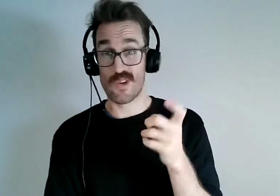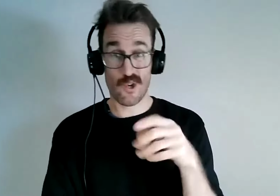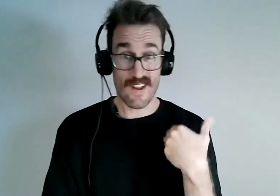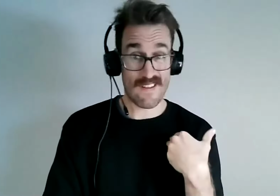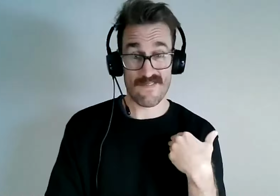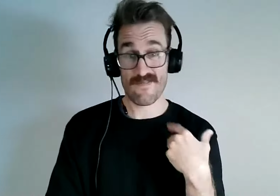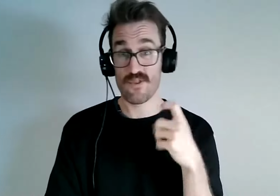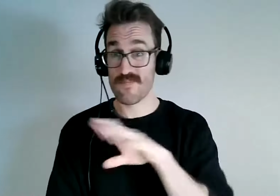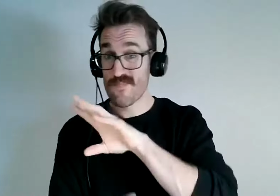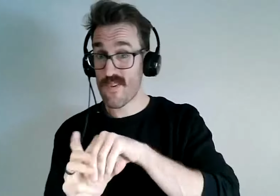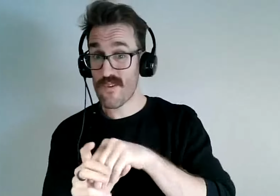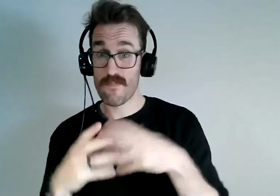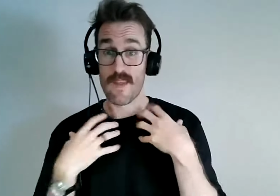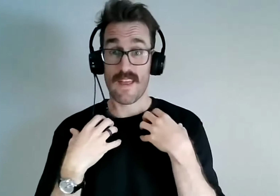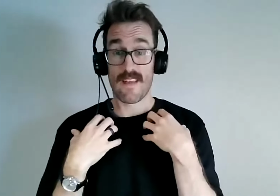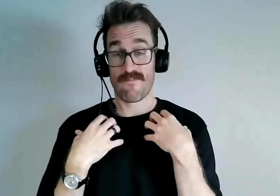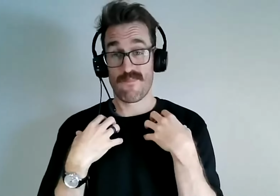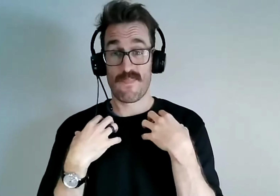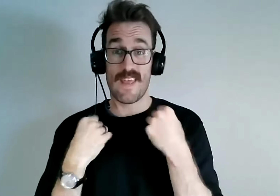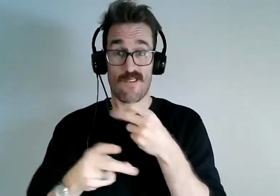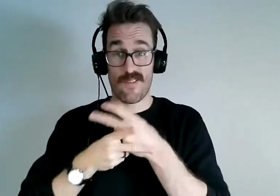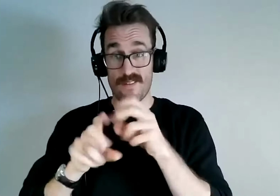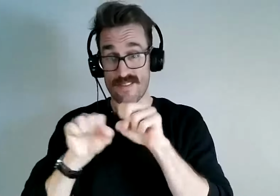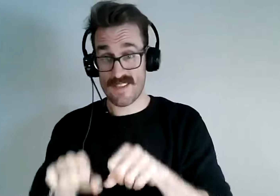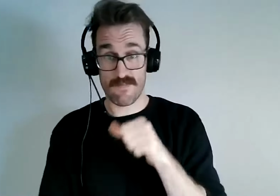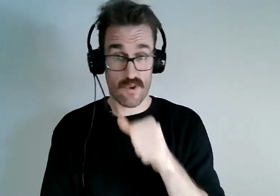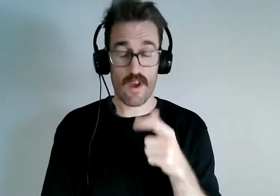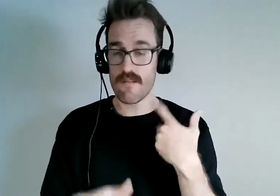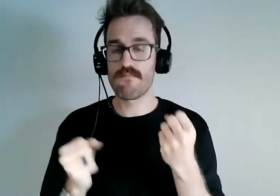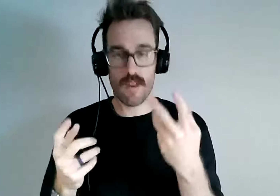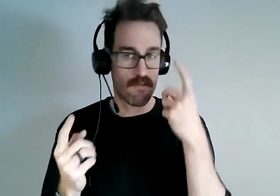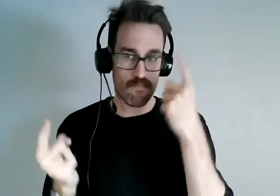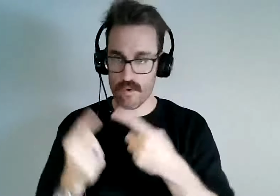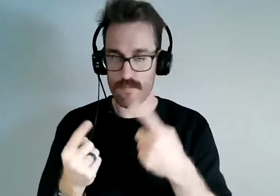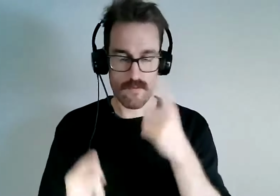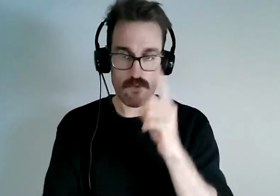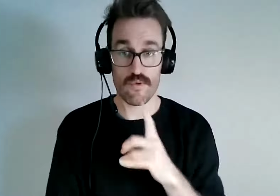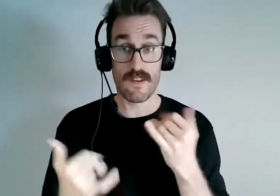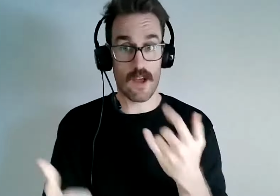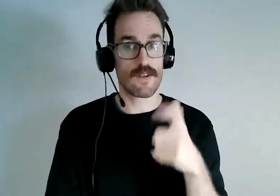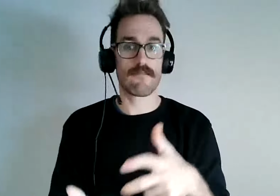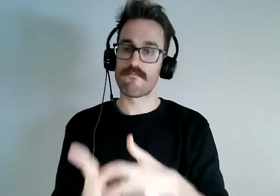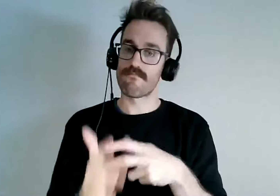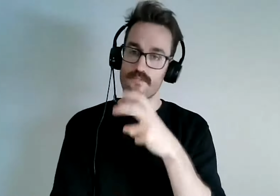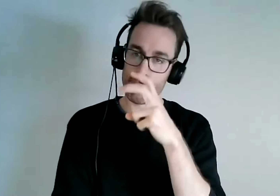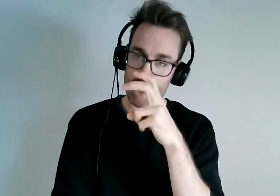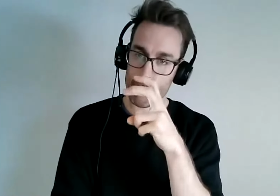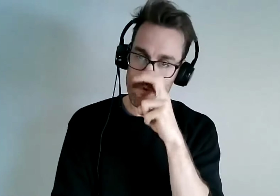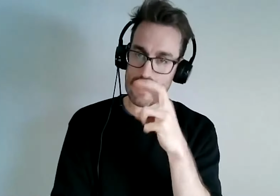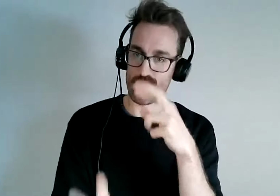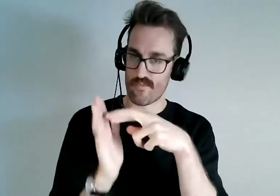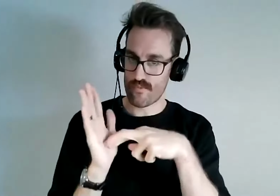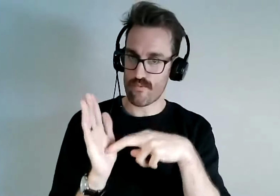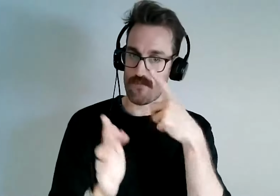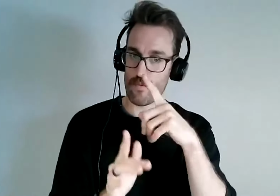the healthcare system. That's a whole other discussion. But at a minimum, with our system right now, we need to have really strict rules on what can and can't go on. Hand it to